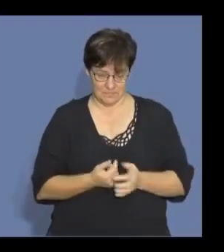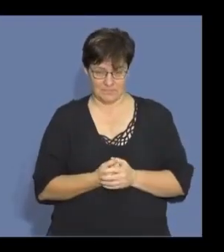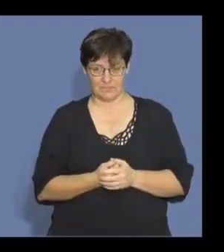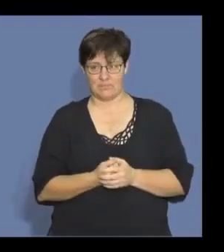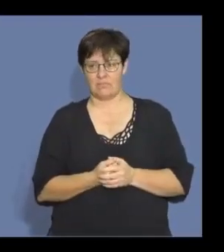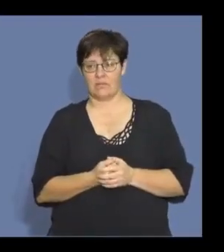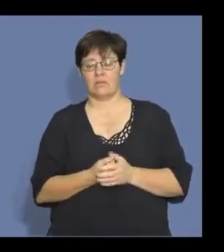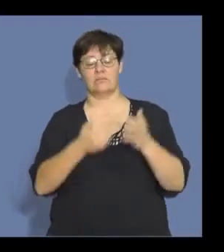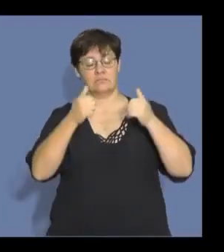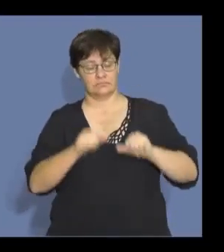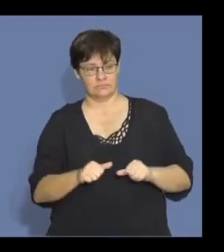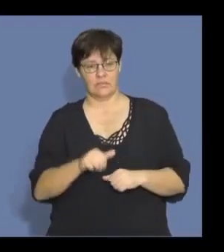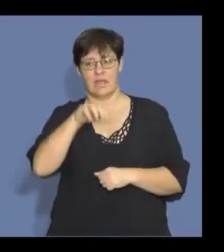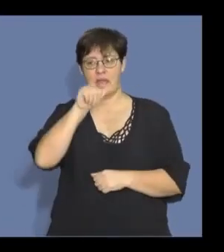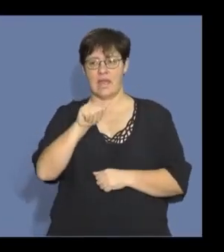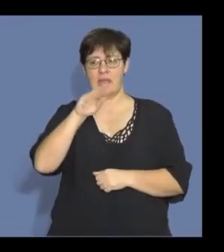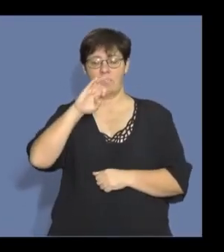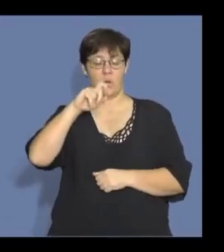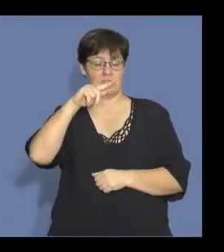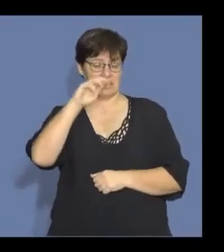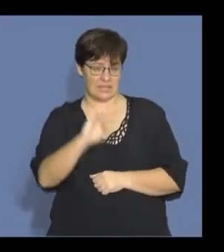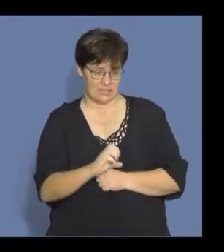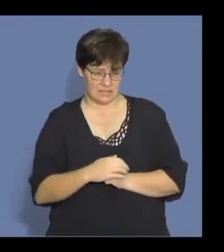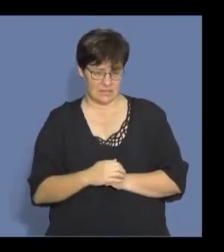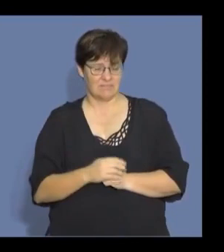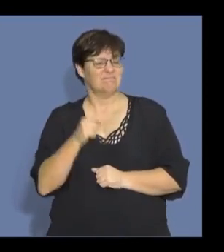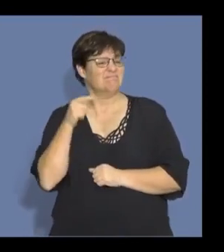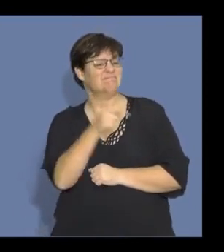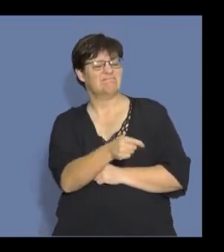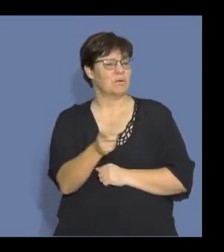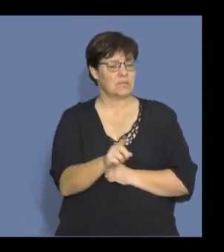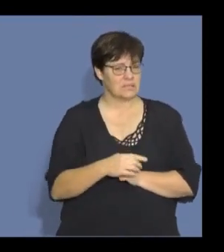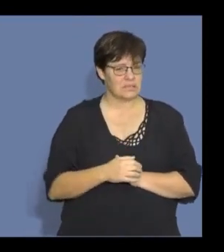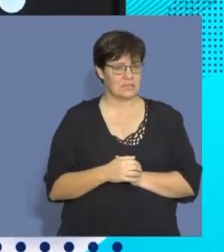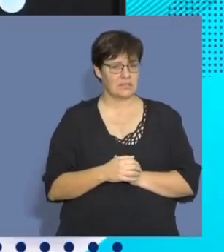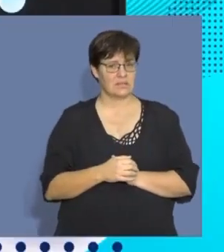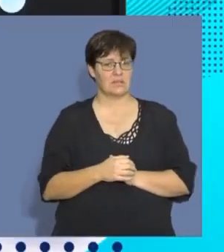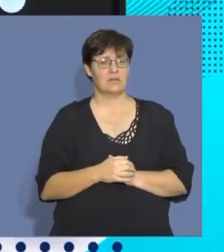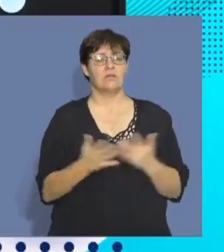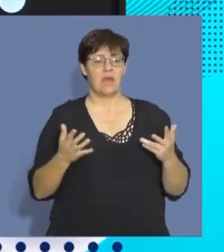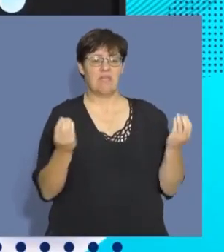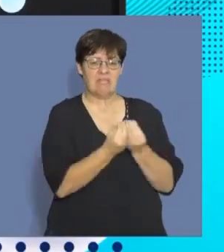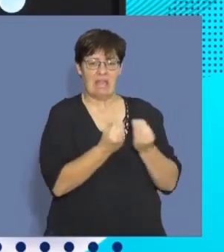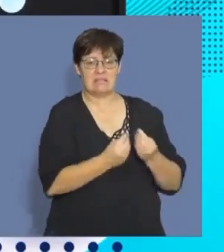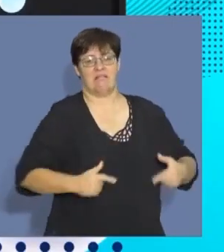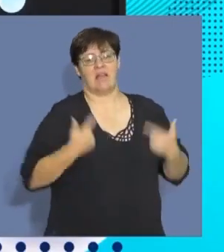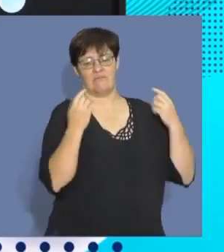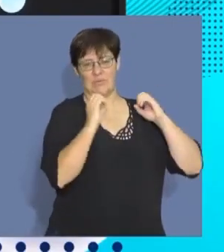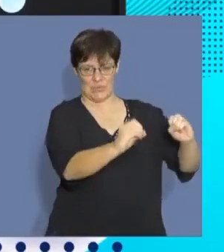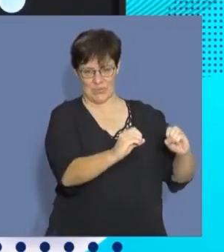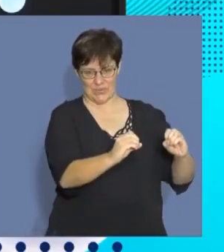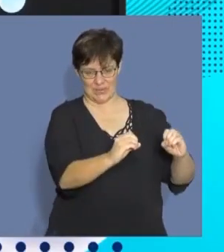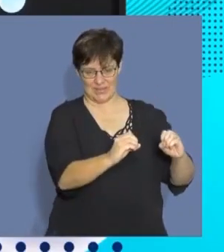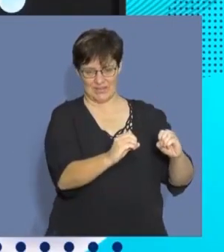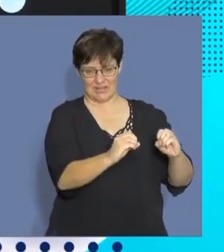The next concept is abiotic. Again, the concept of abiotic refers to the non-living components, and in